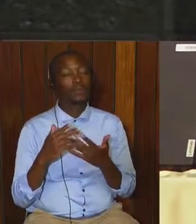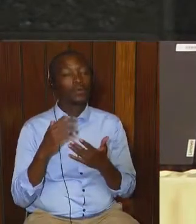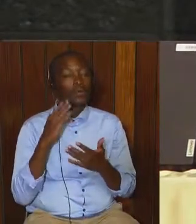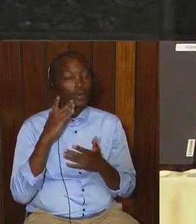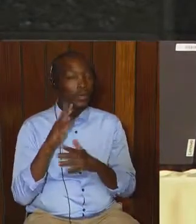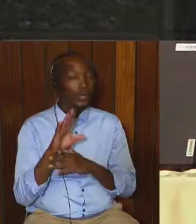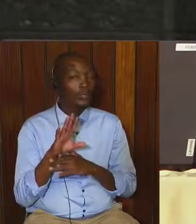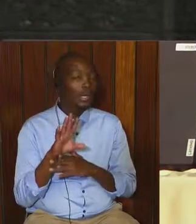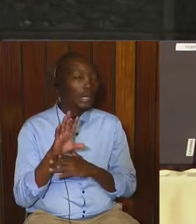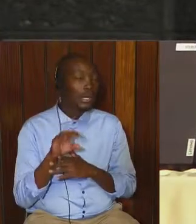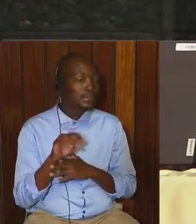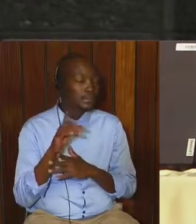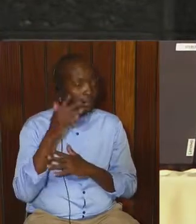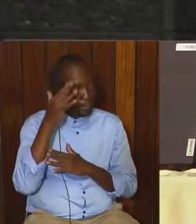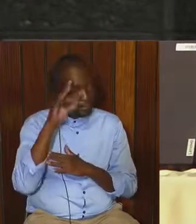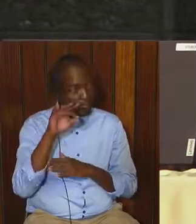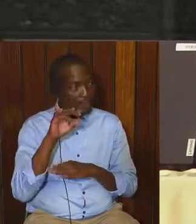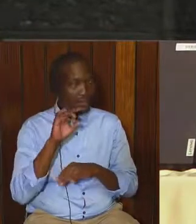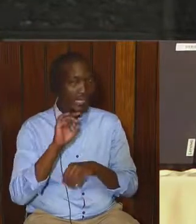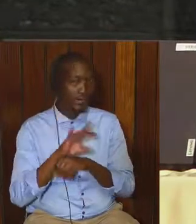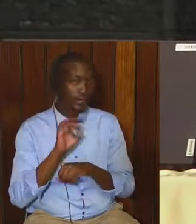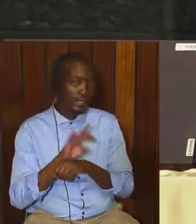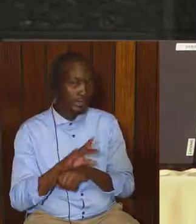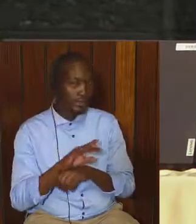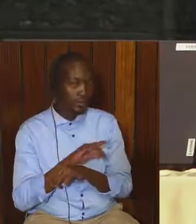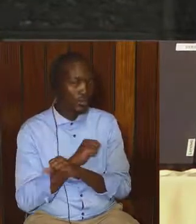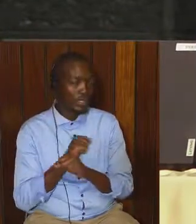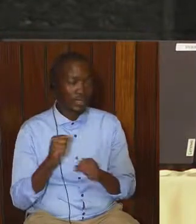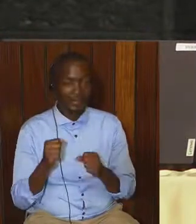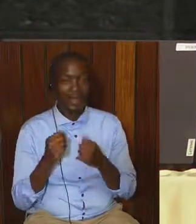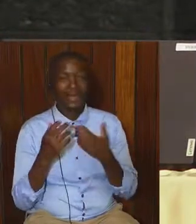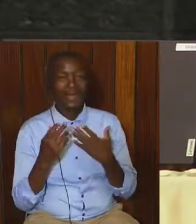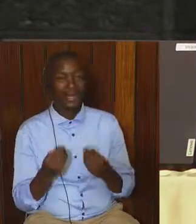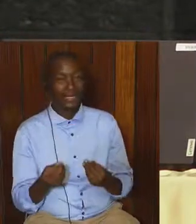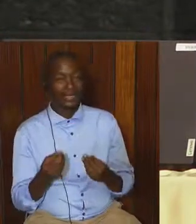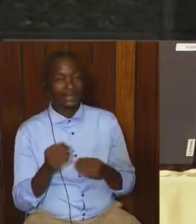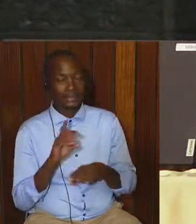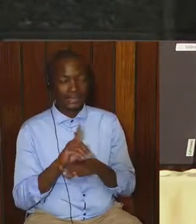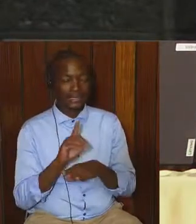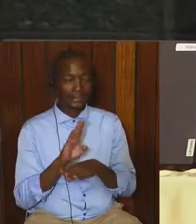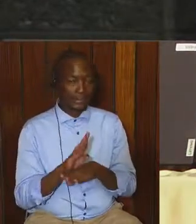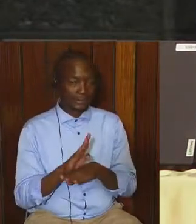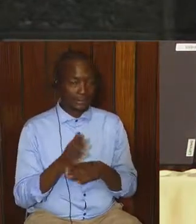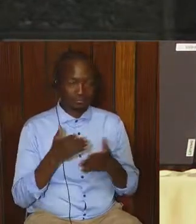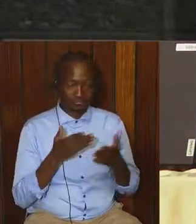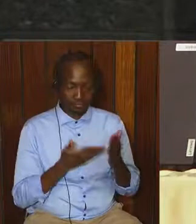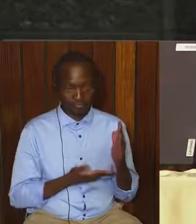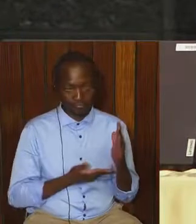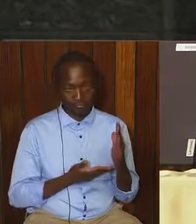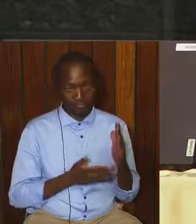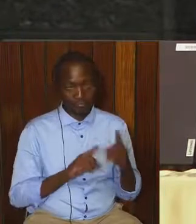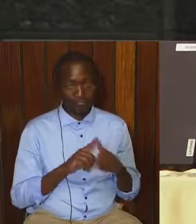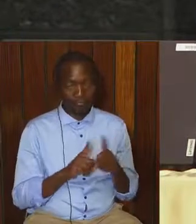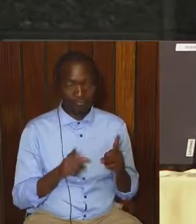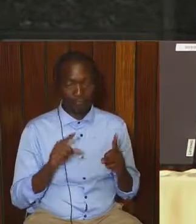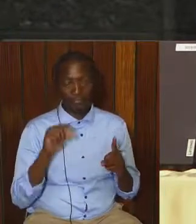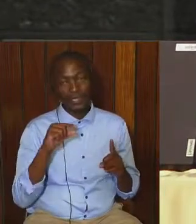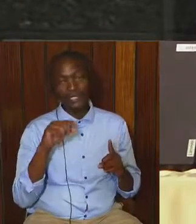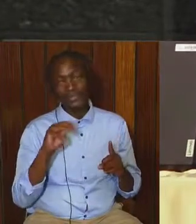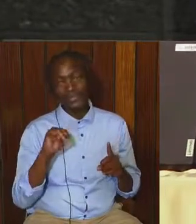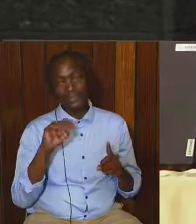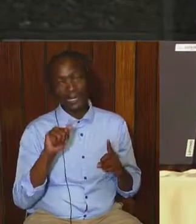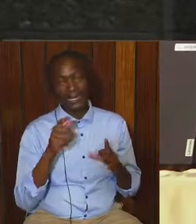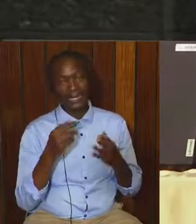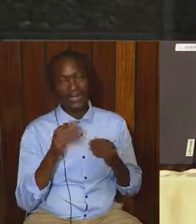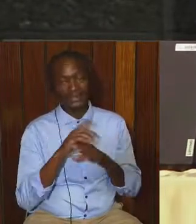required the professional consultants, we didn't have this database. But GMA has their,